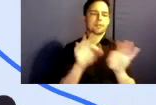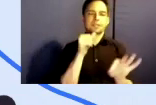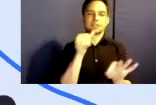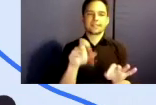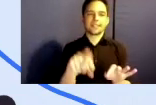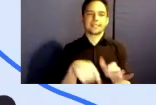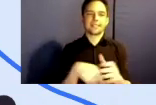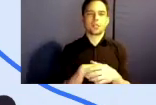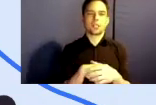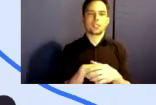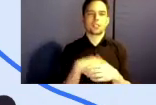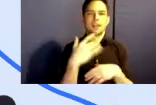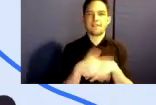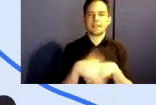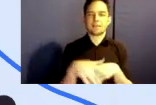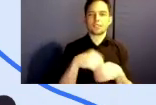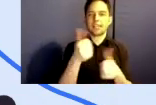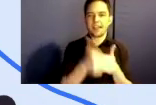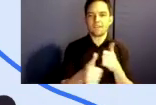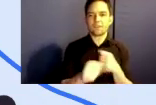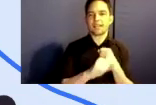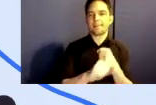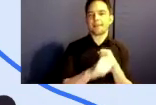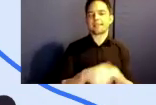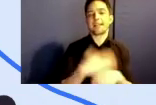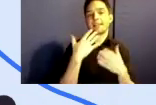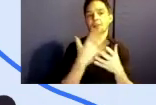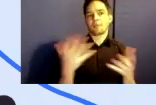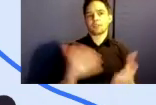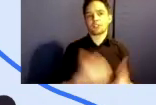necessarily available in every campaign. So thank you so much.